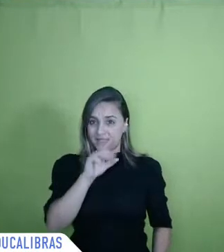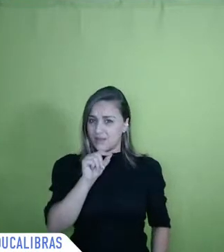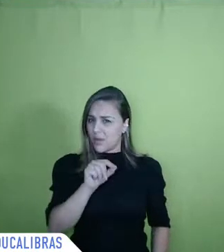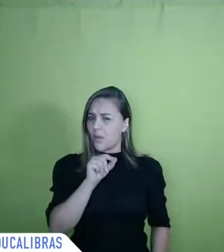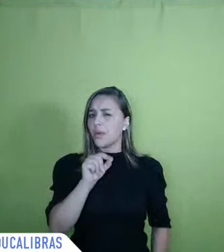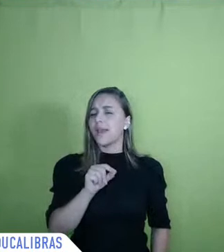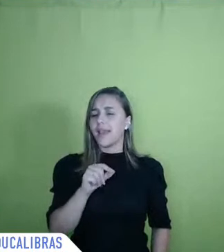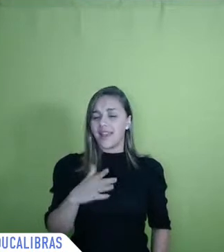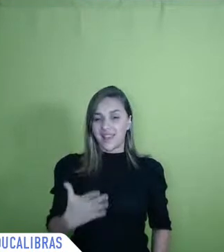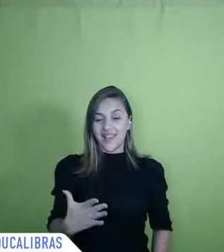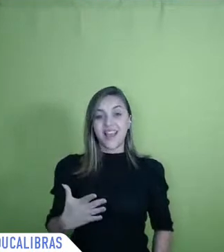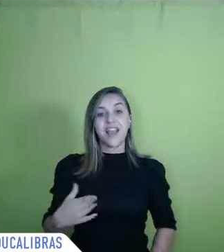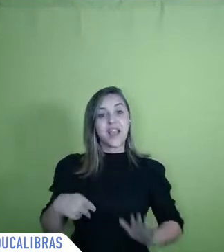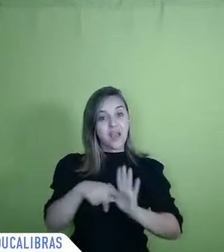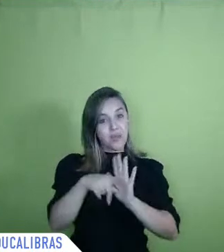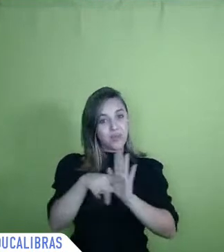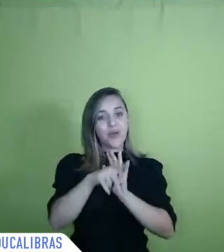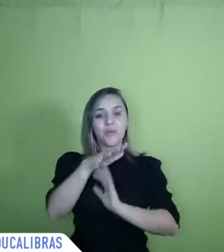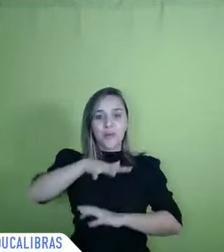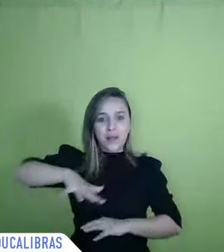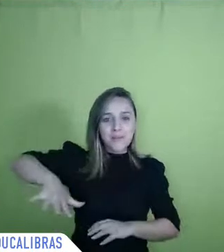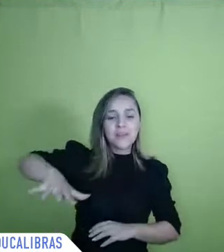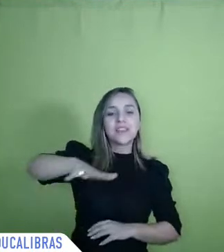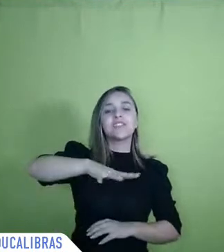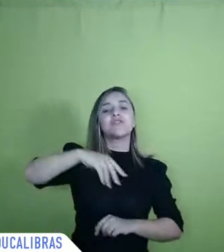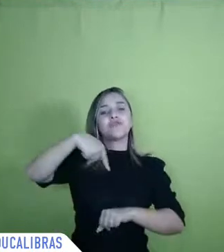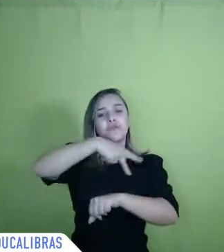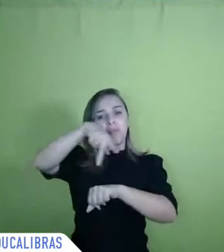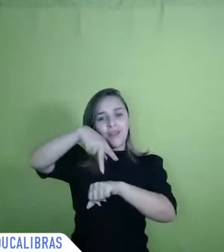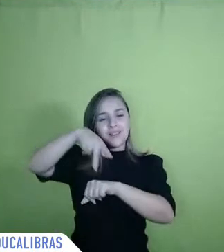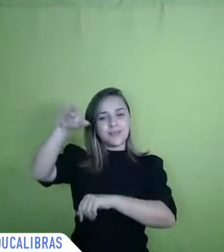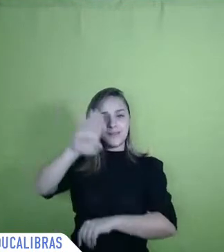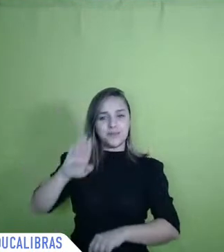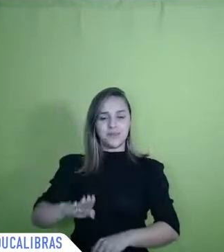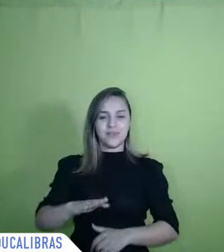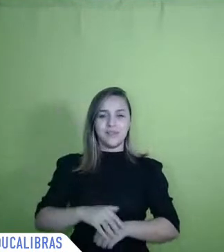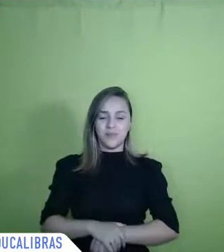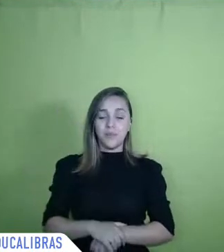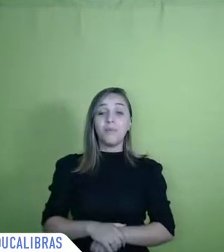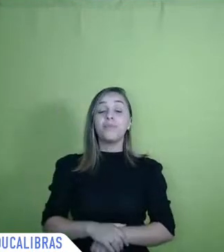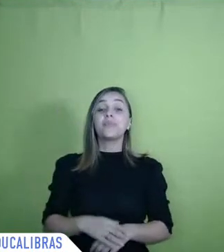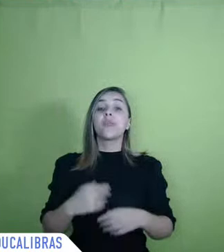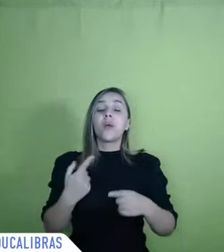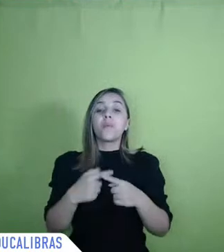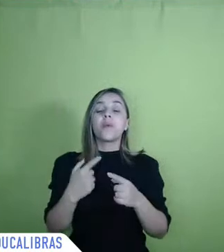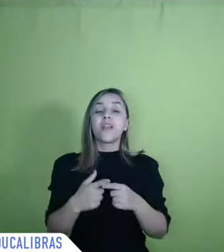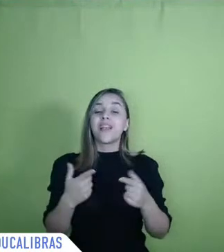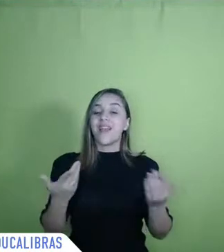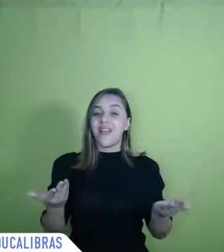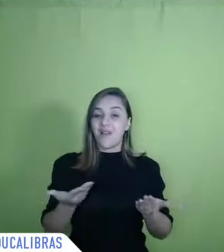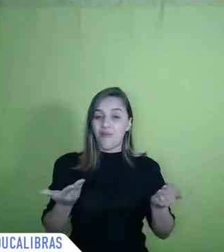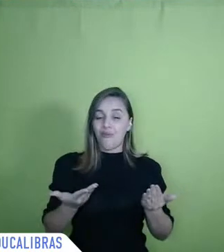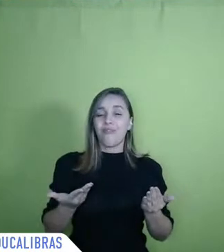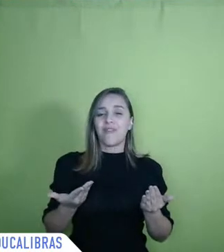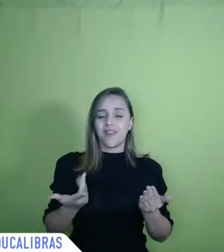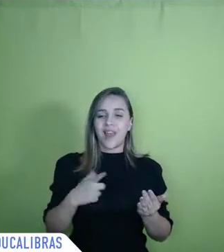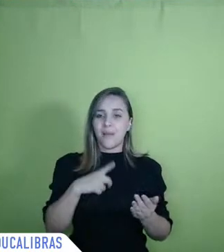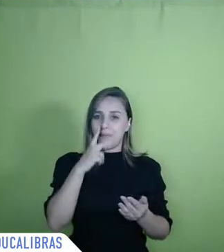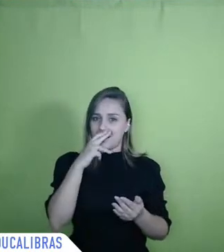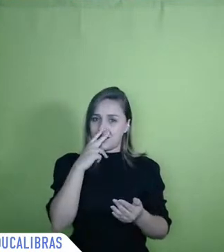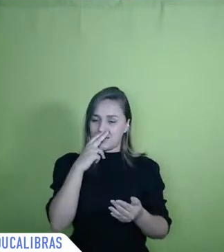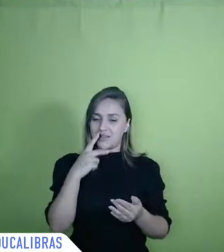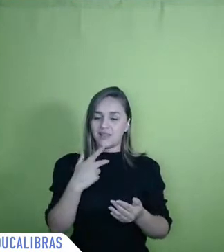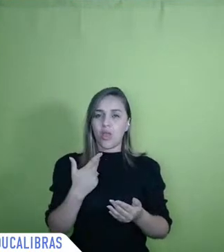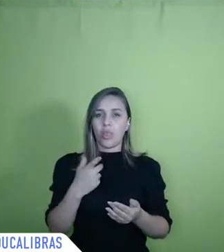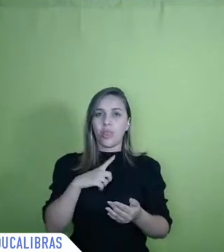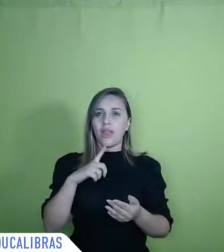my main adversary is not in my area, but in this national scenario, because I have